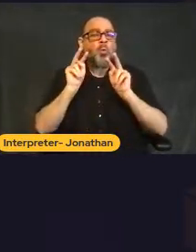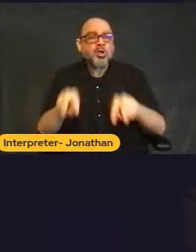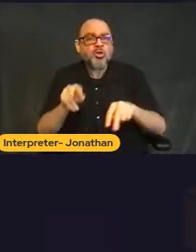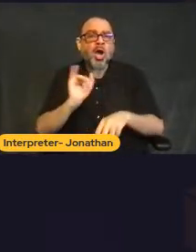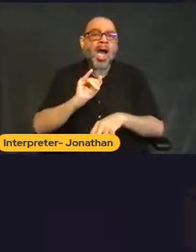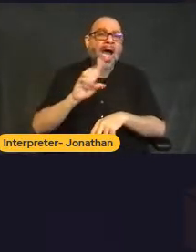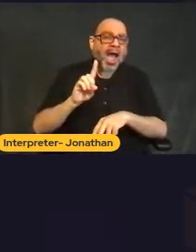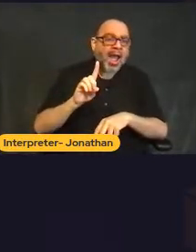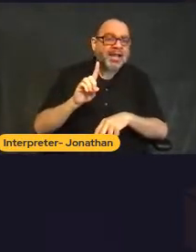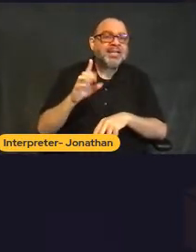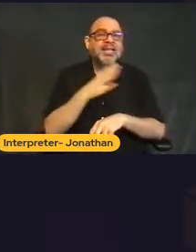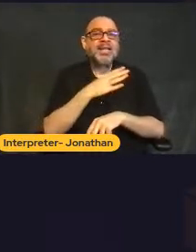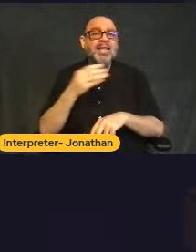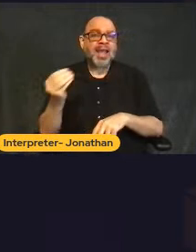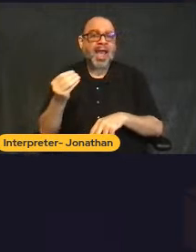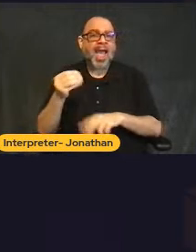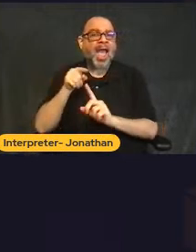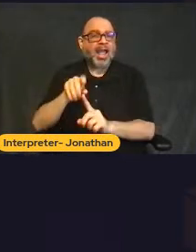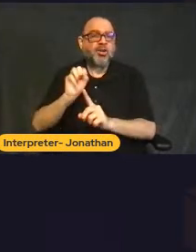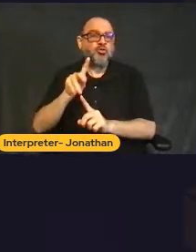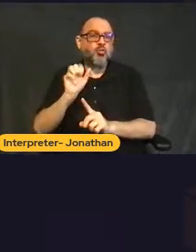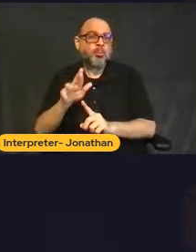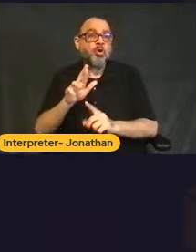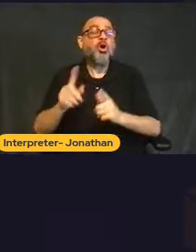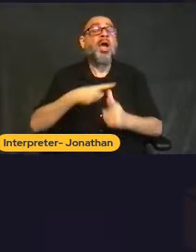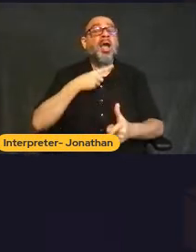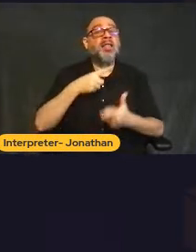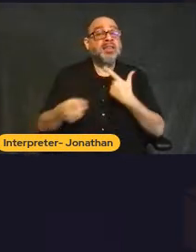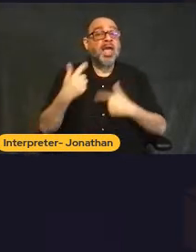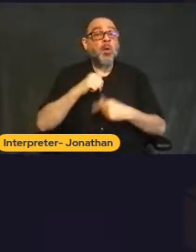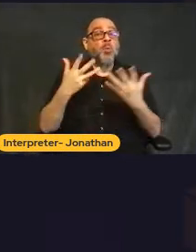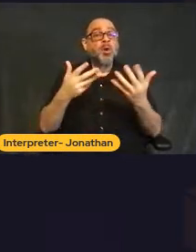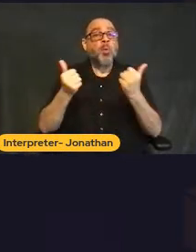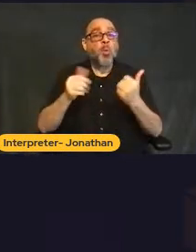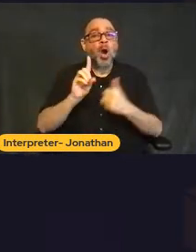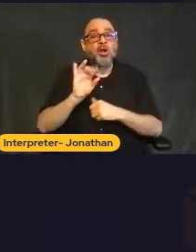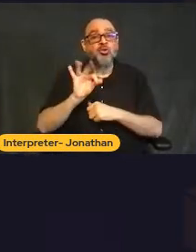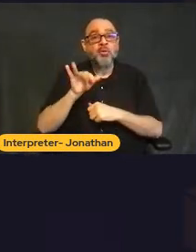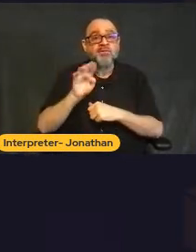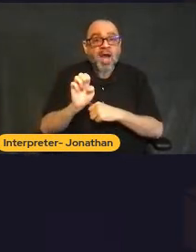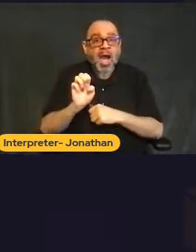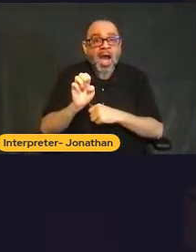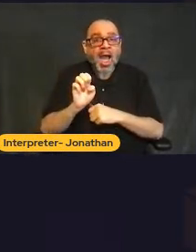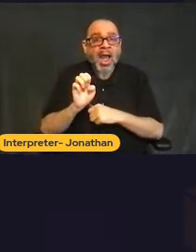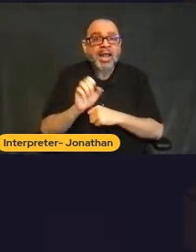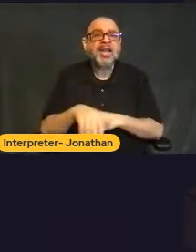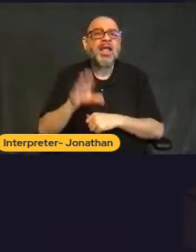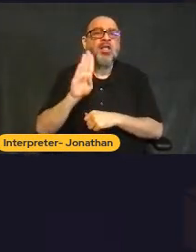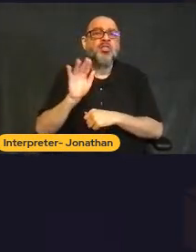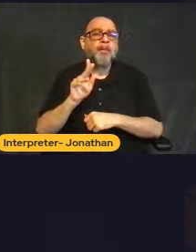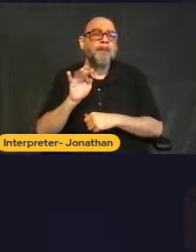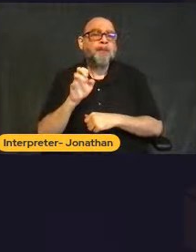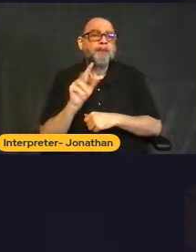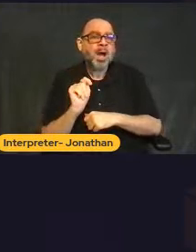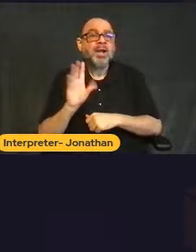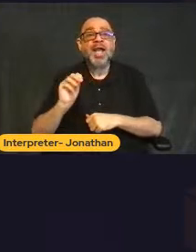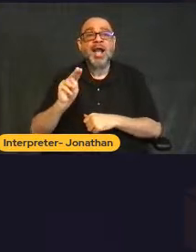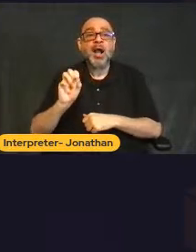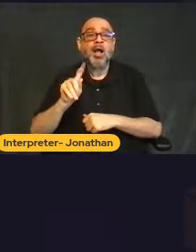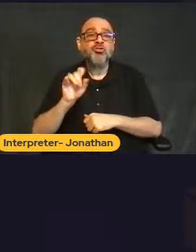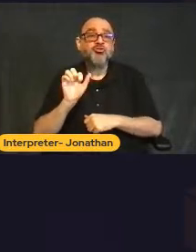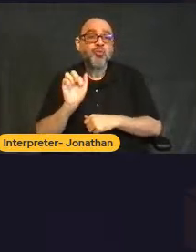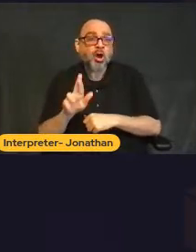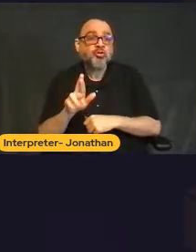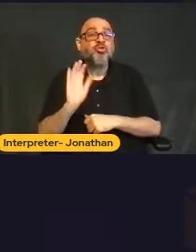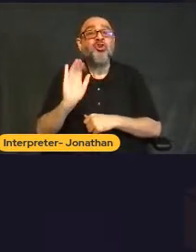via super. And next we move on to defining a S3 bucket constructor. And that constructor